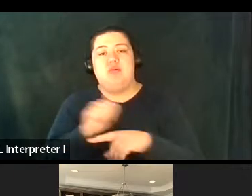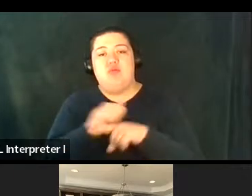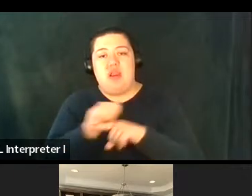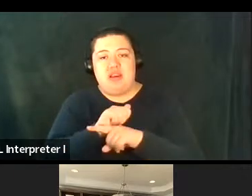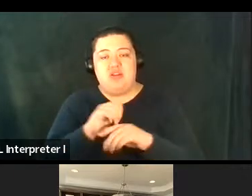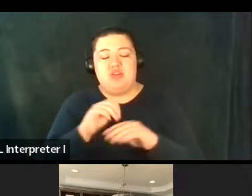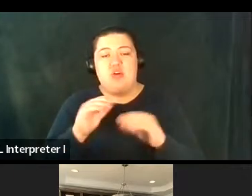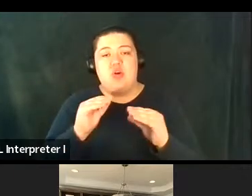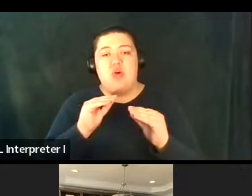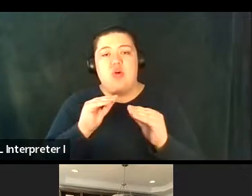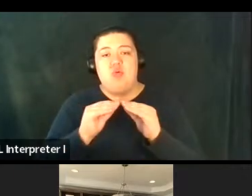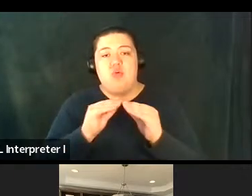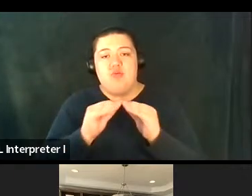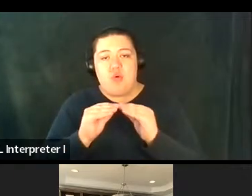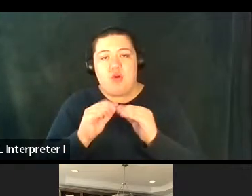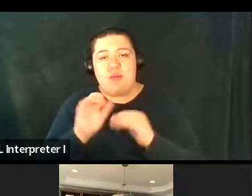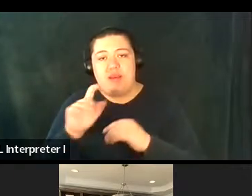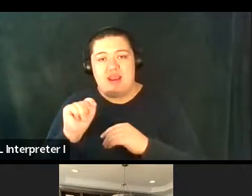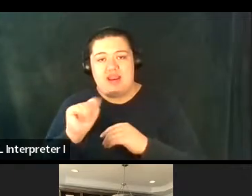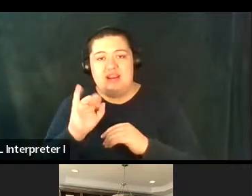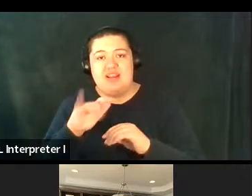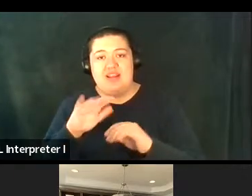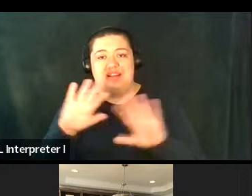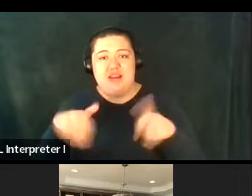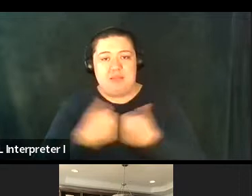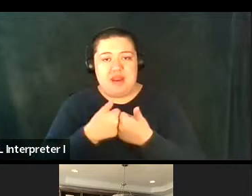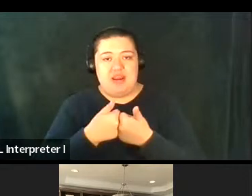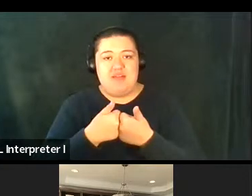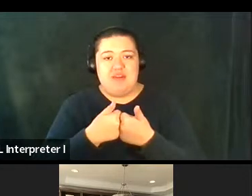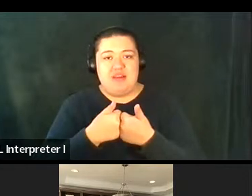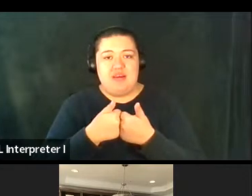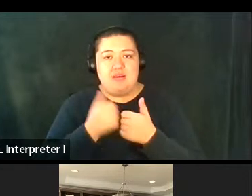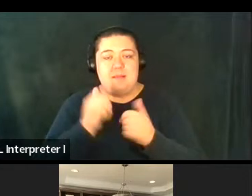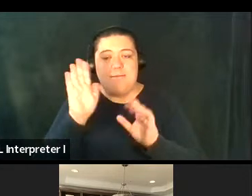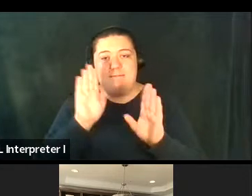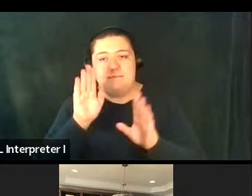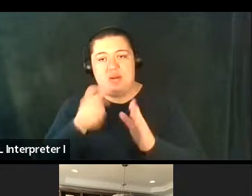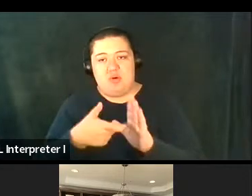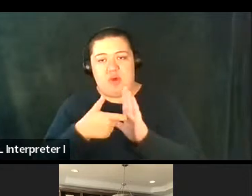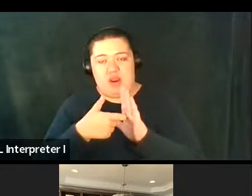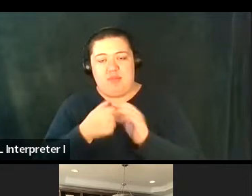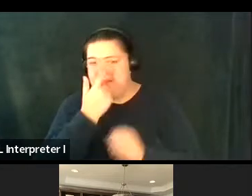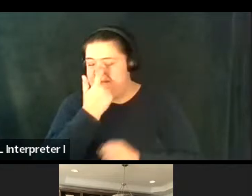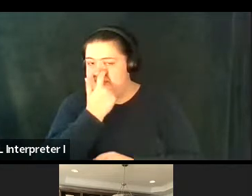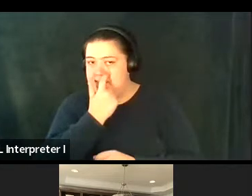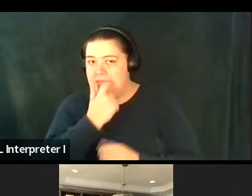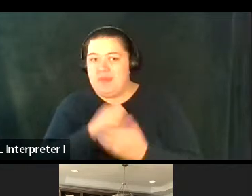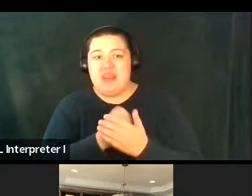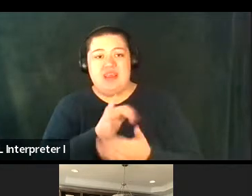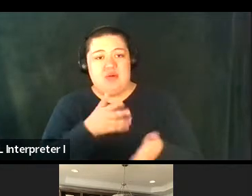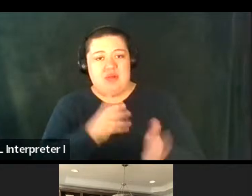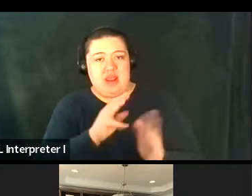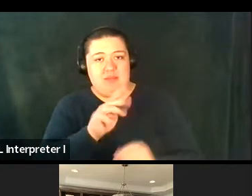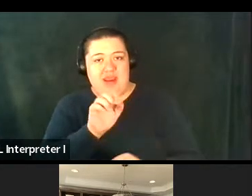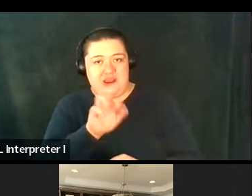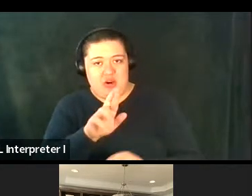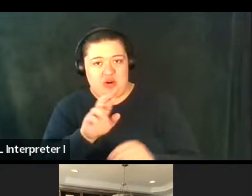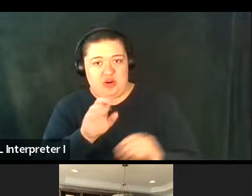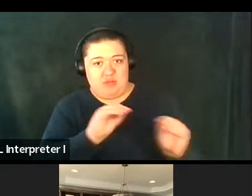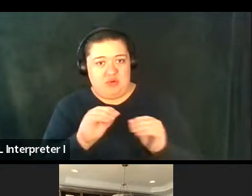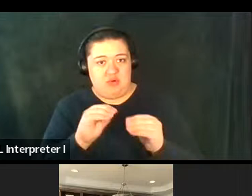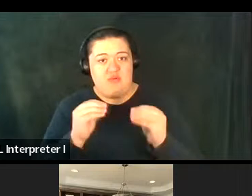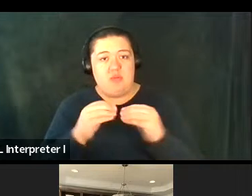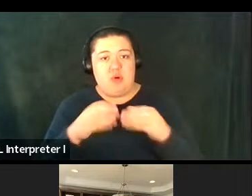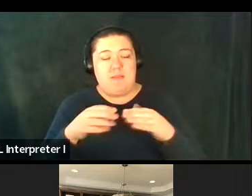competitive bidding requirement. And the So effect of that would allow the mayor to move more quickly. maximum